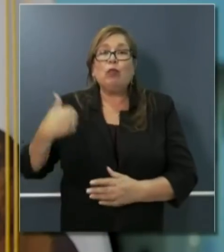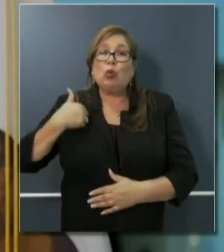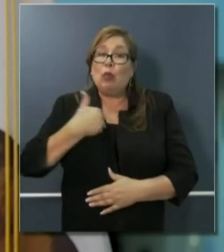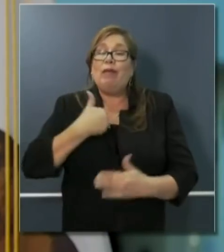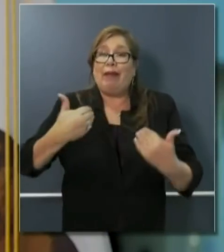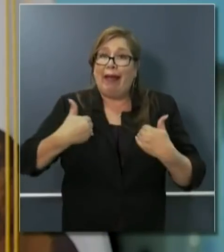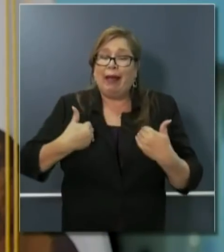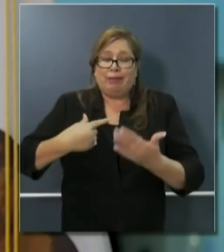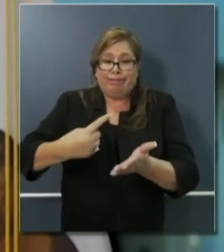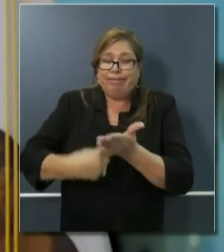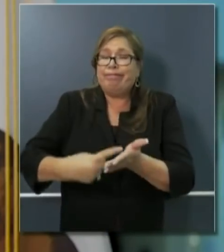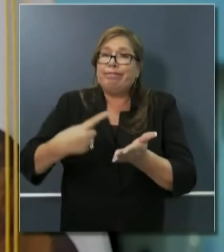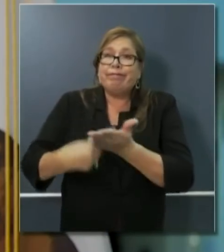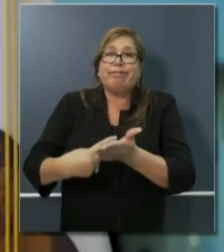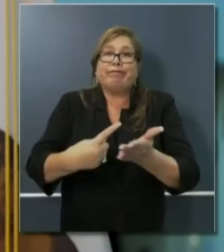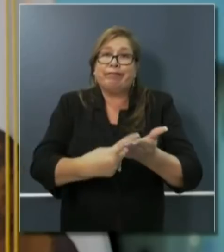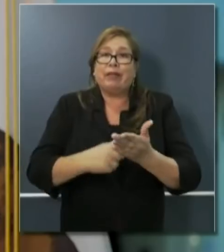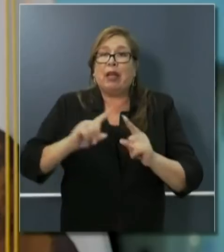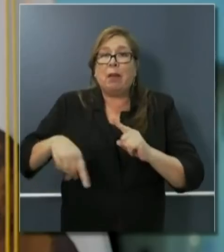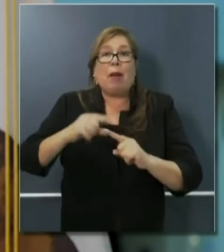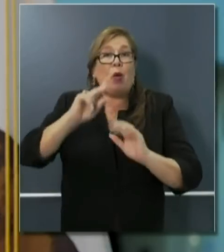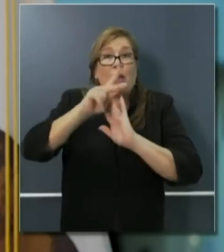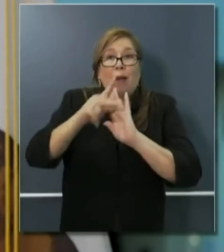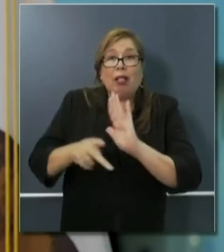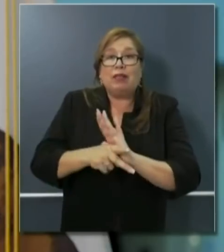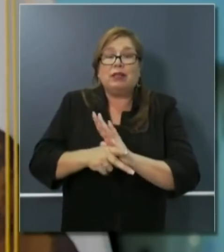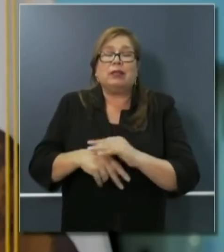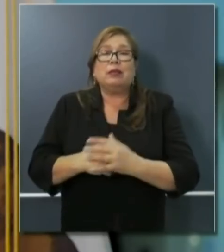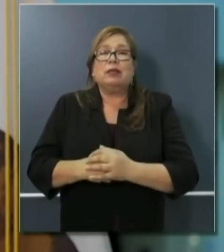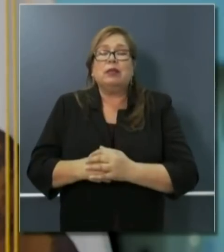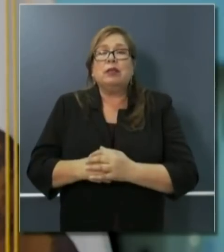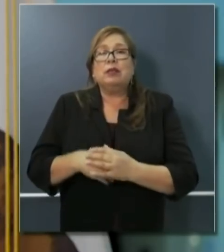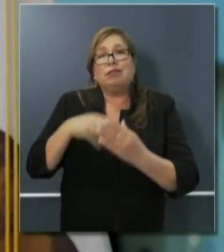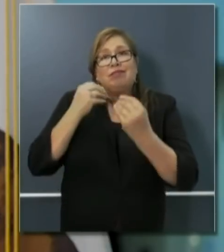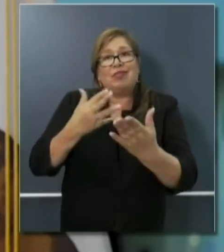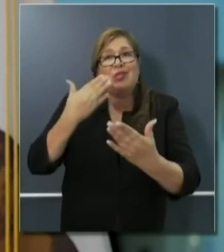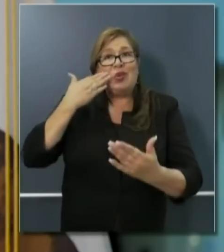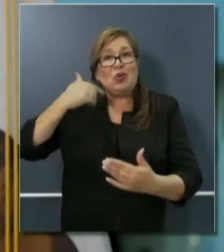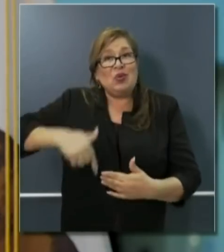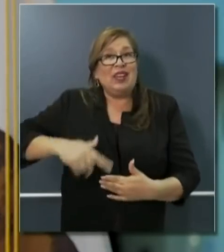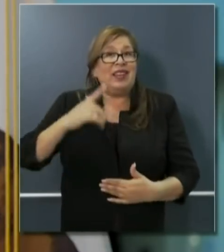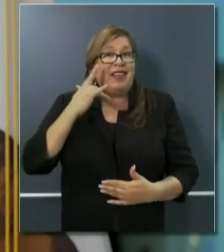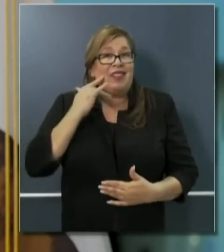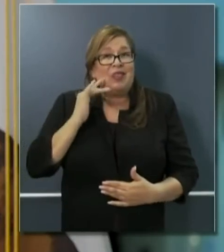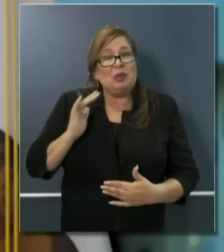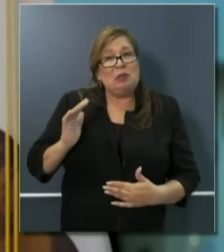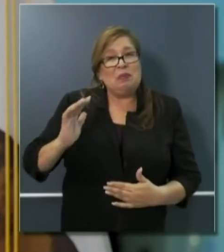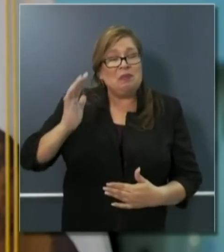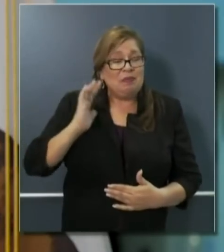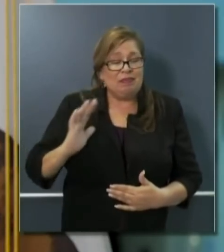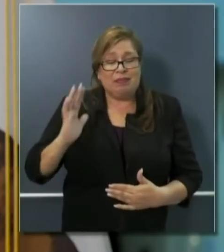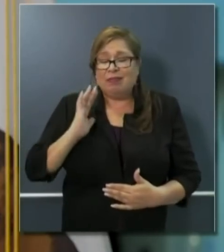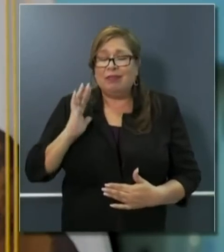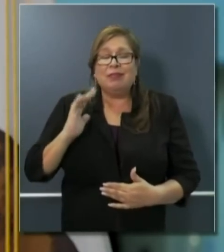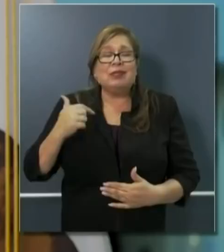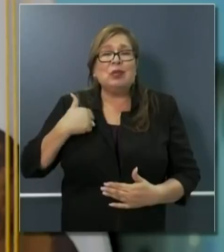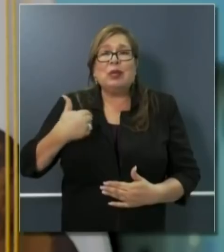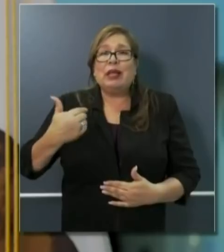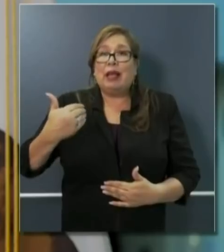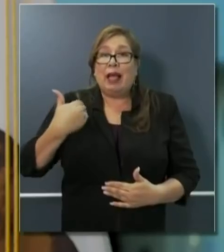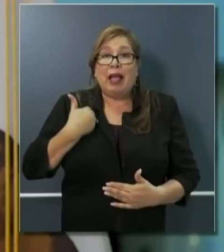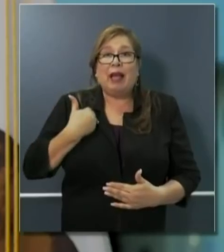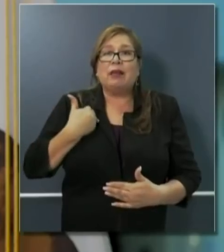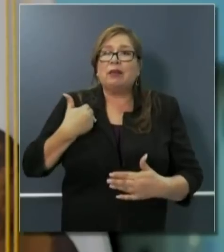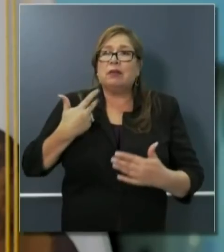space now for weeks. Let us remind, despite the fact that California was running historic